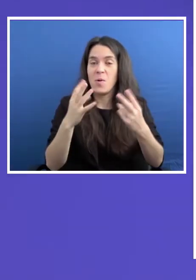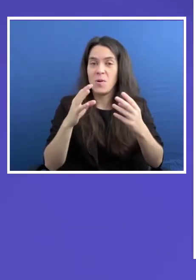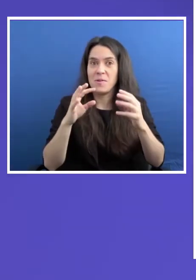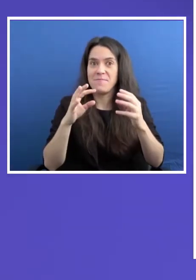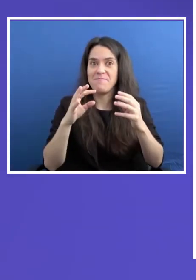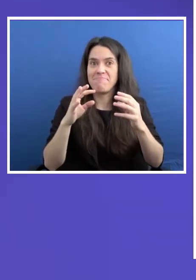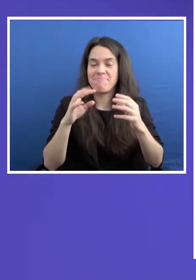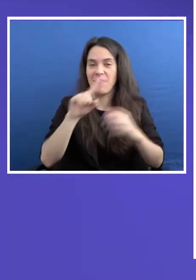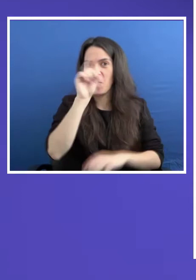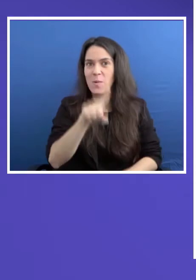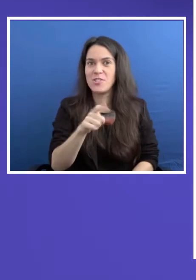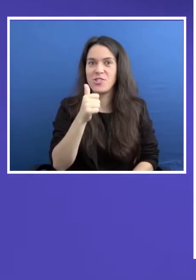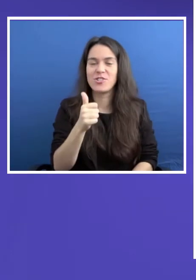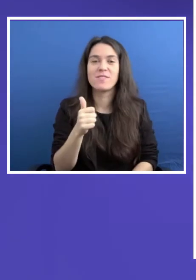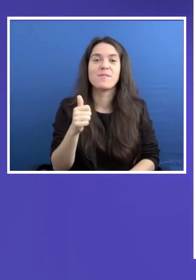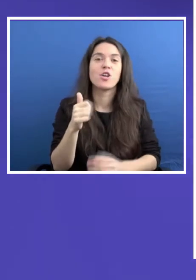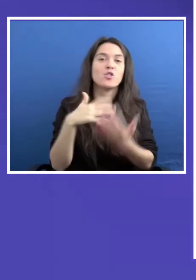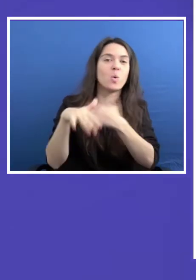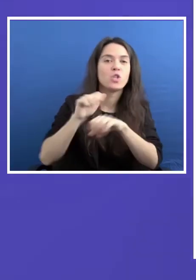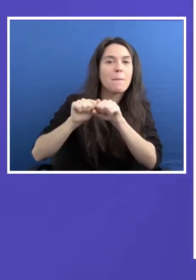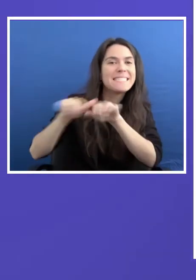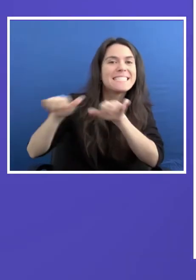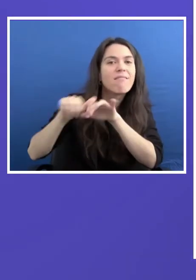The social media or the